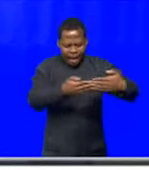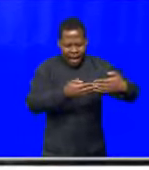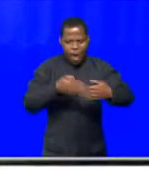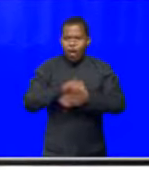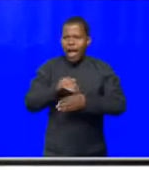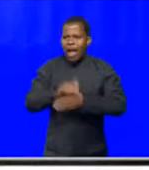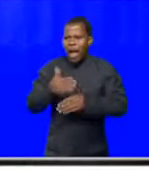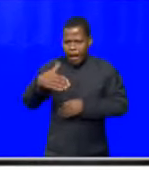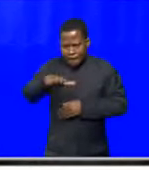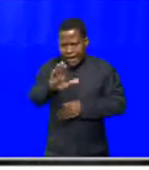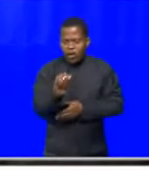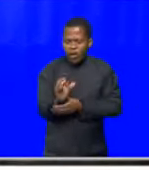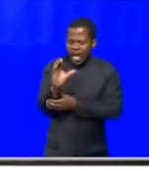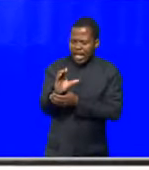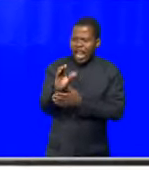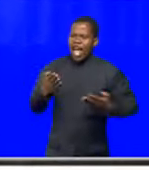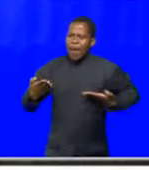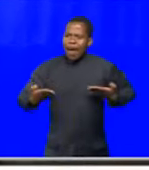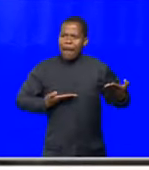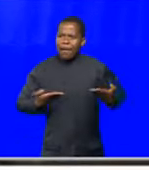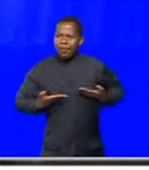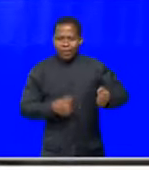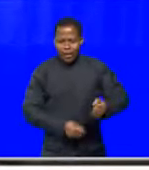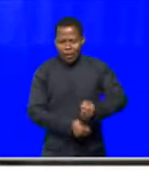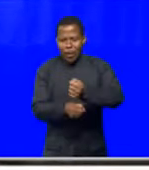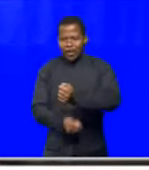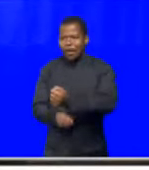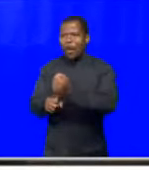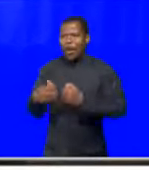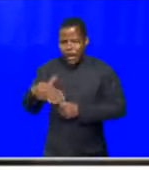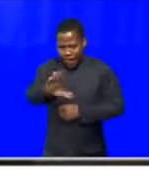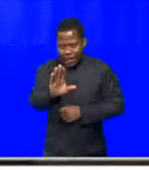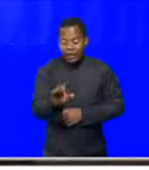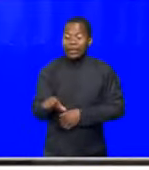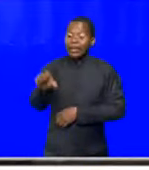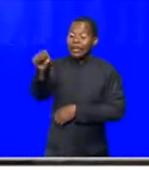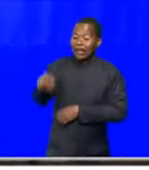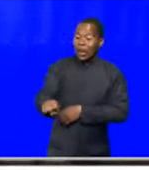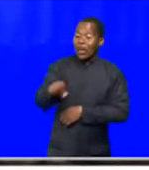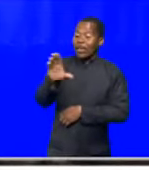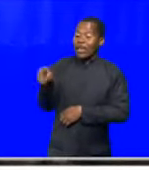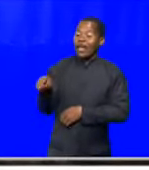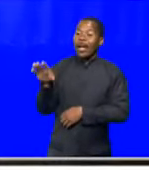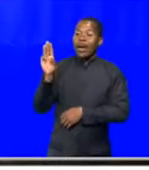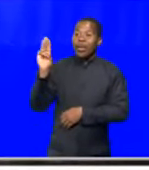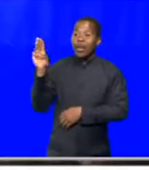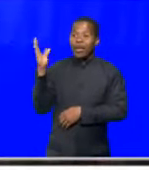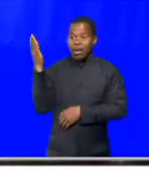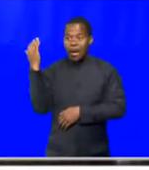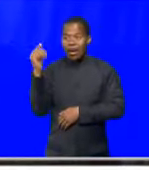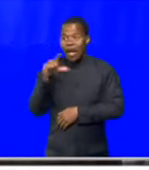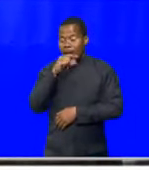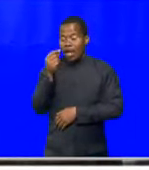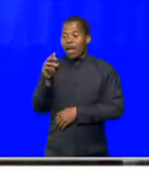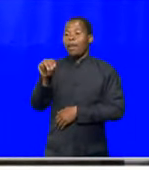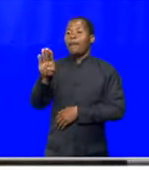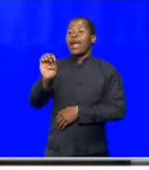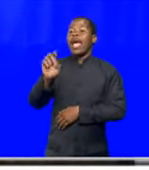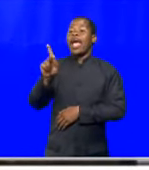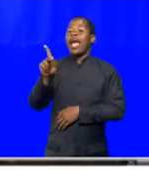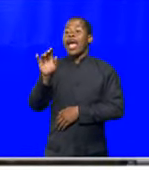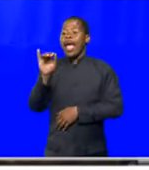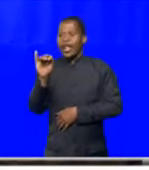businesses. Former South African President Thabo Mbeki, who is currently in the country to attend the Waterford Gamhlaba Africa Week event this